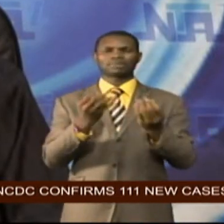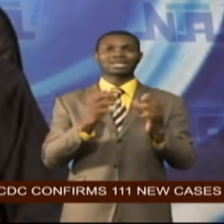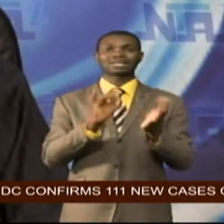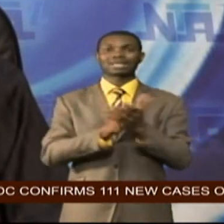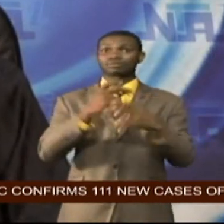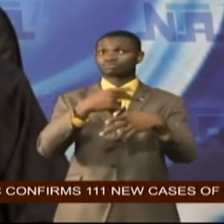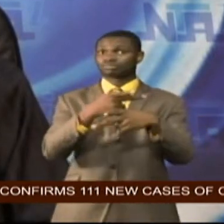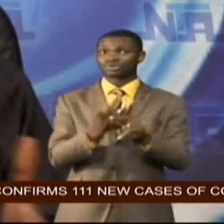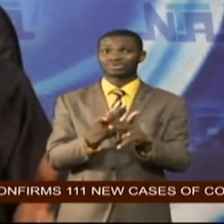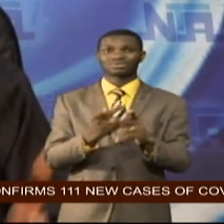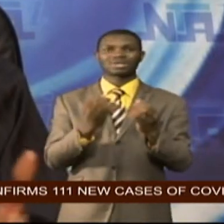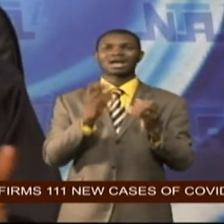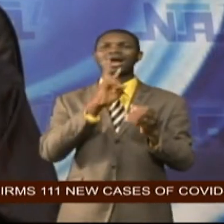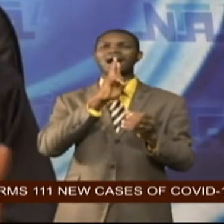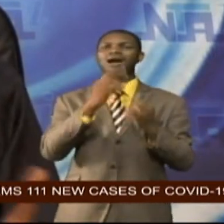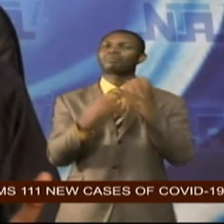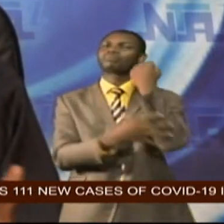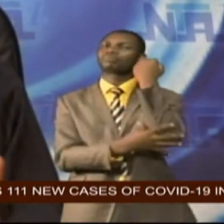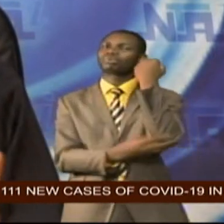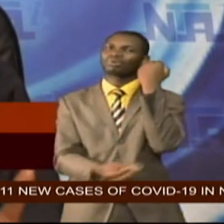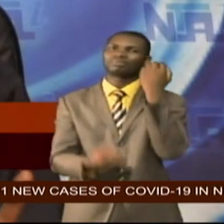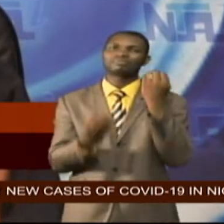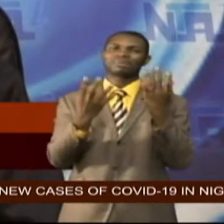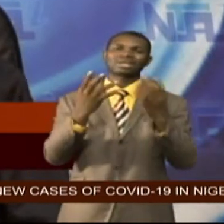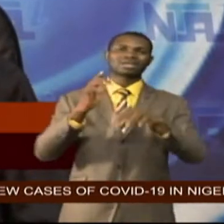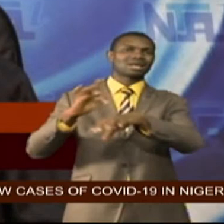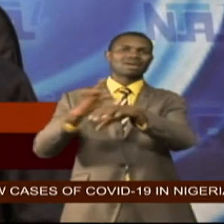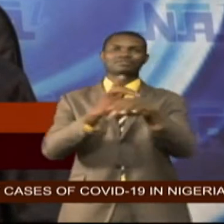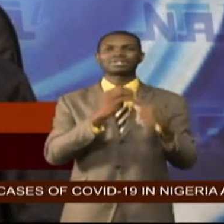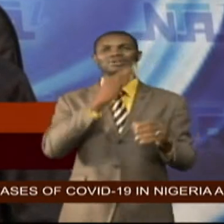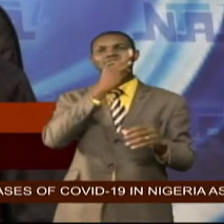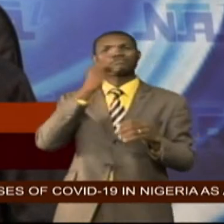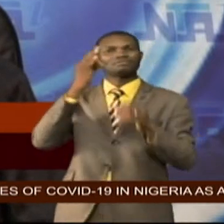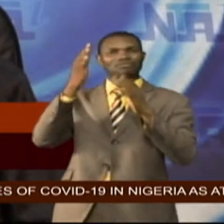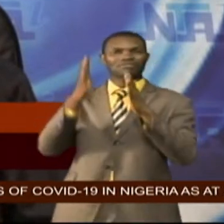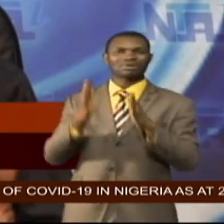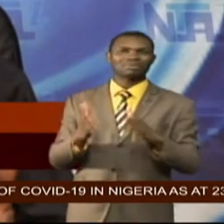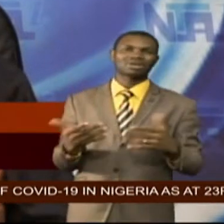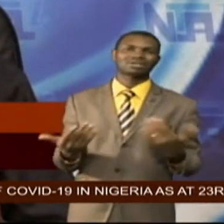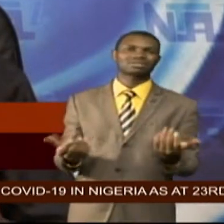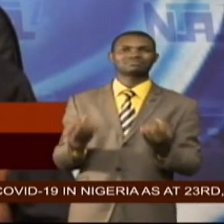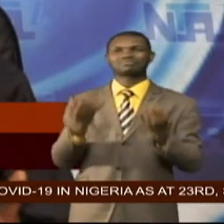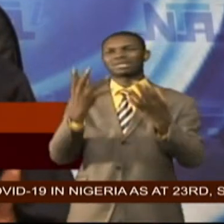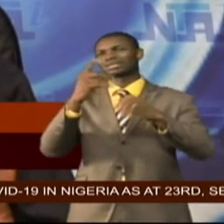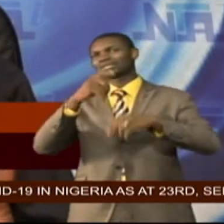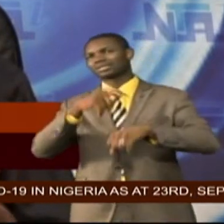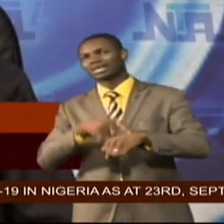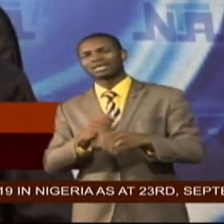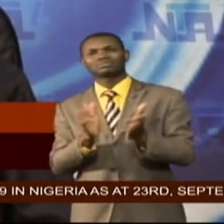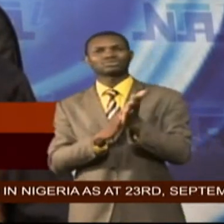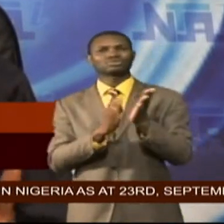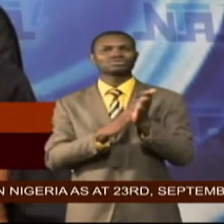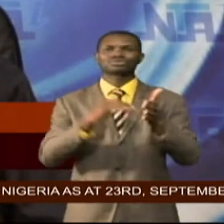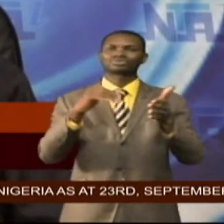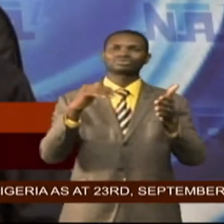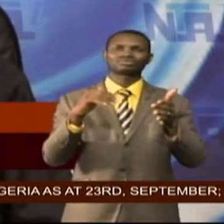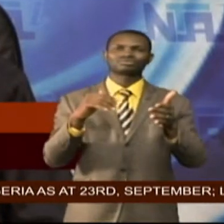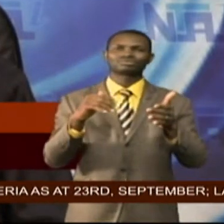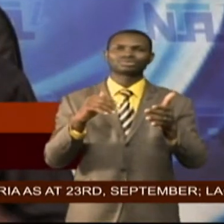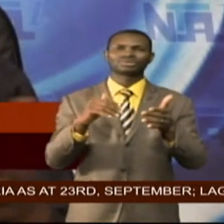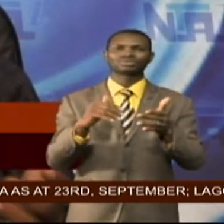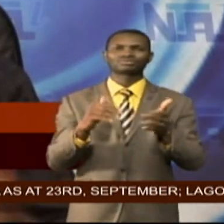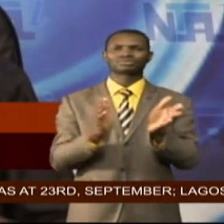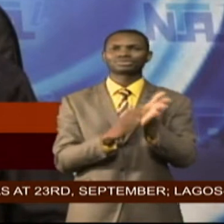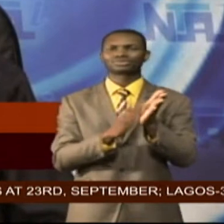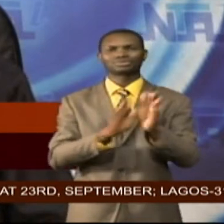the poor. The most affected are the farmers, herders, and most cases school children and women going to the farm.